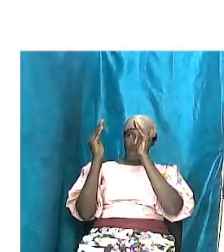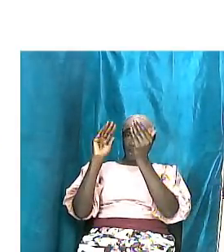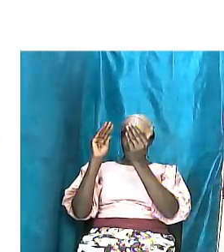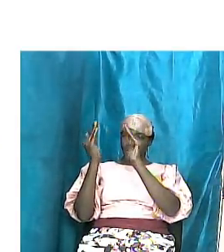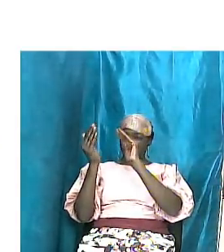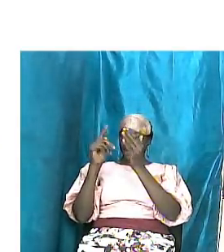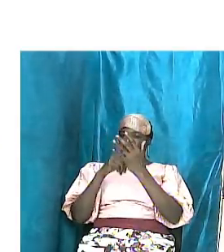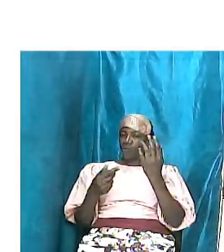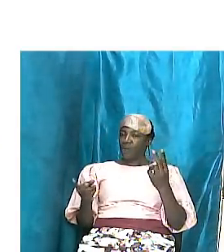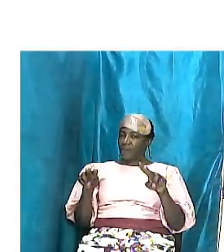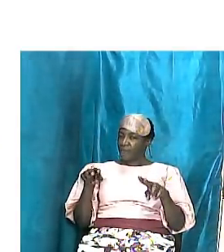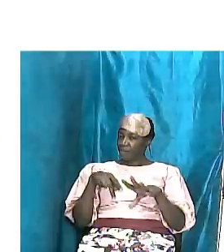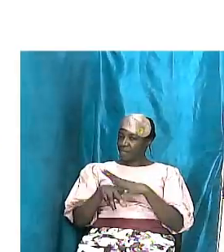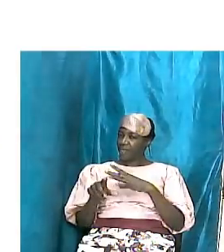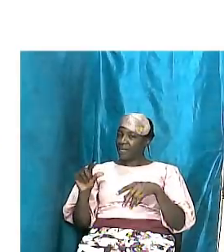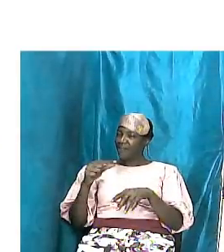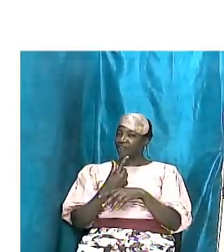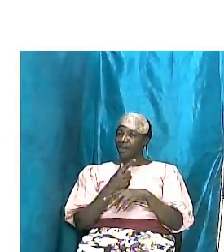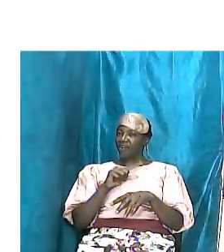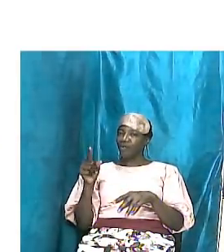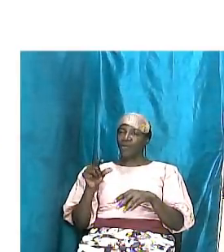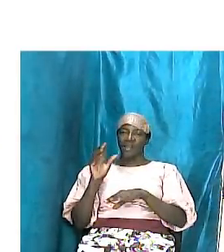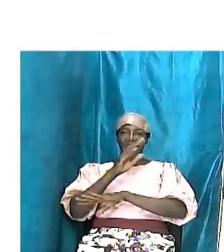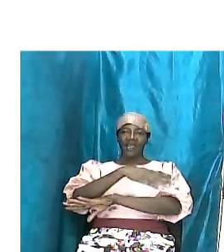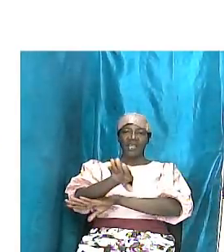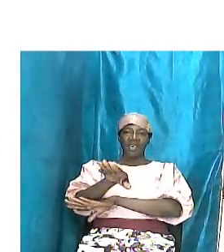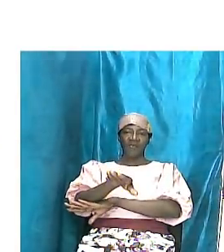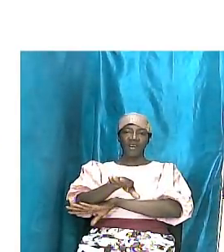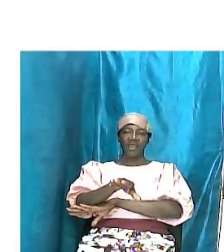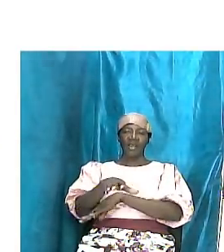in Genesis, where the evening